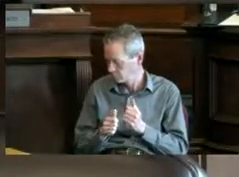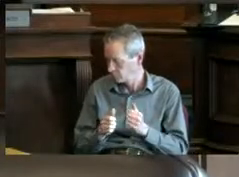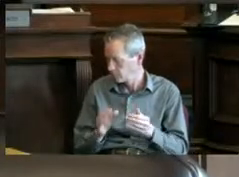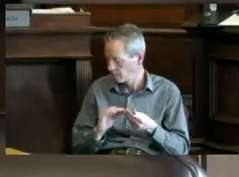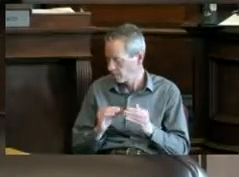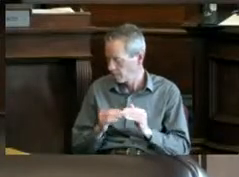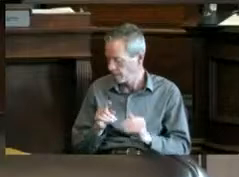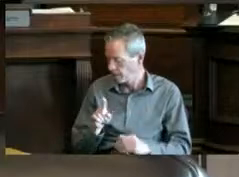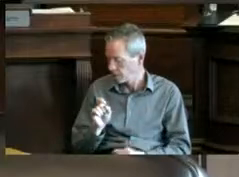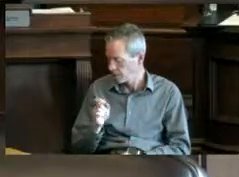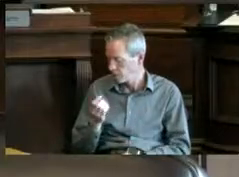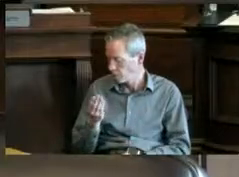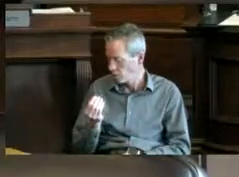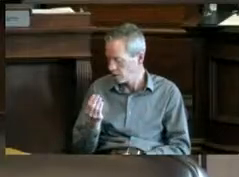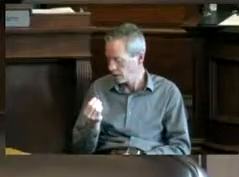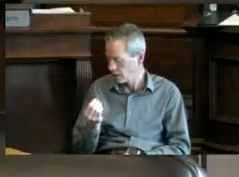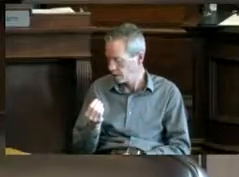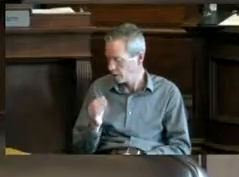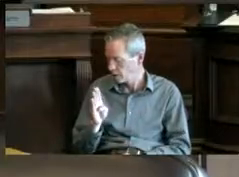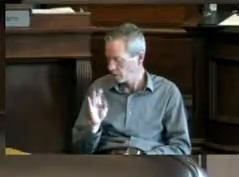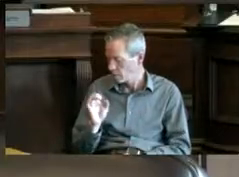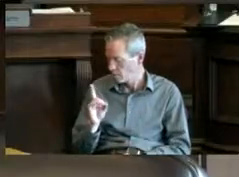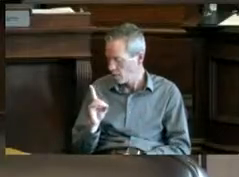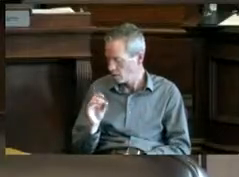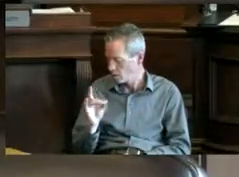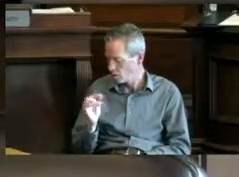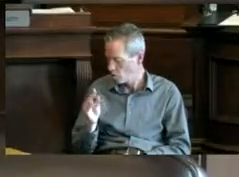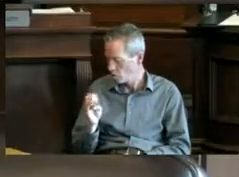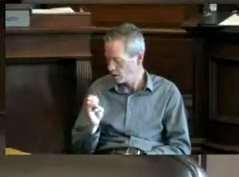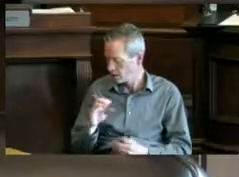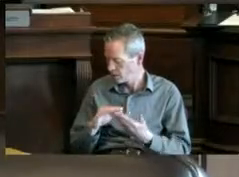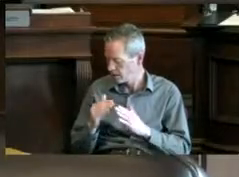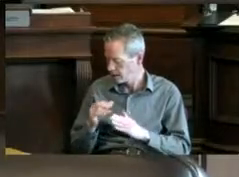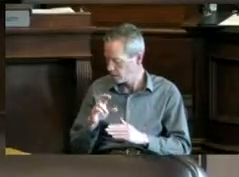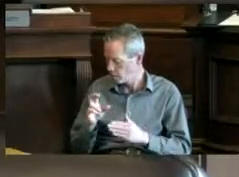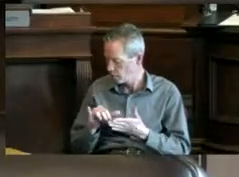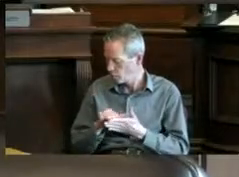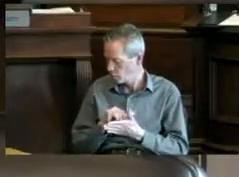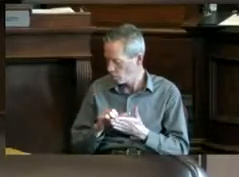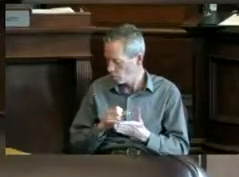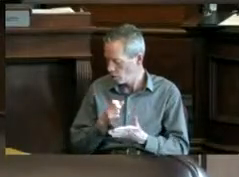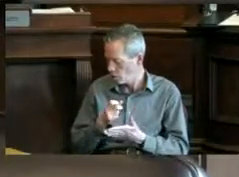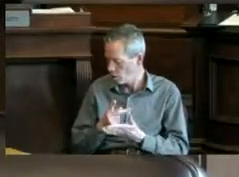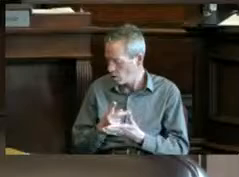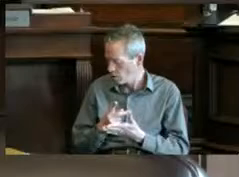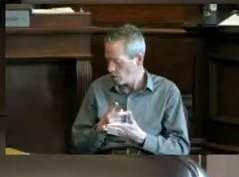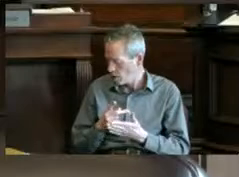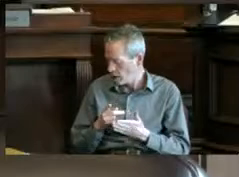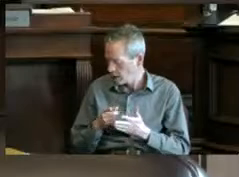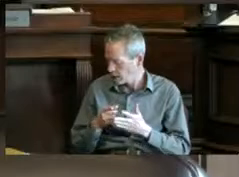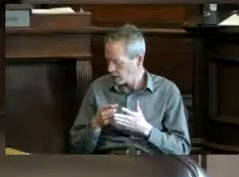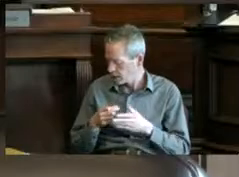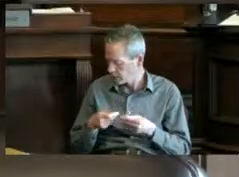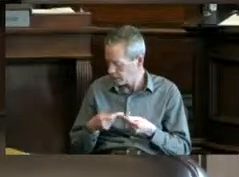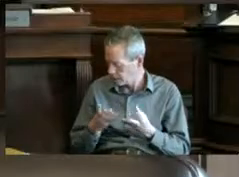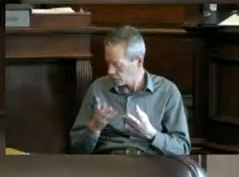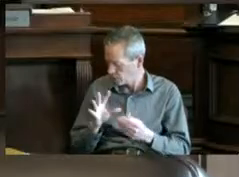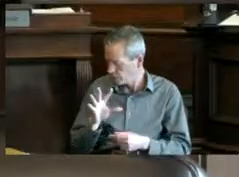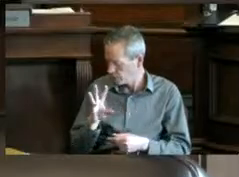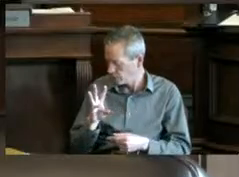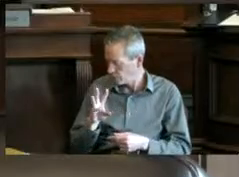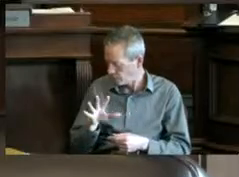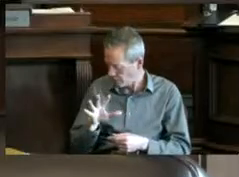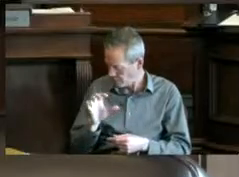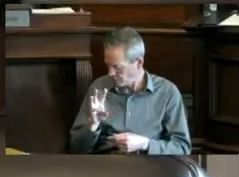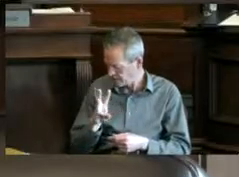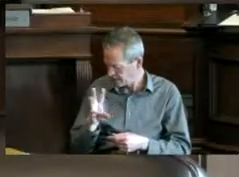carries. Introductory number 114, a bond ordinance of the City of Rochester, New York, authorizing the